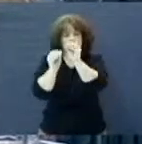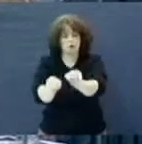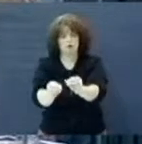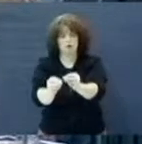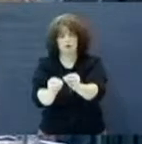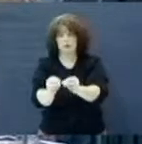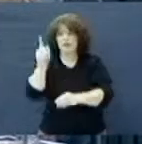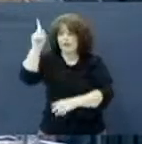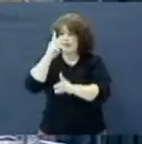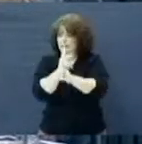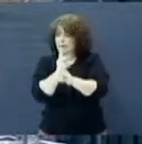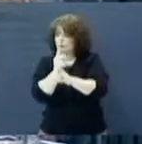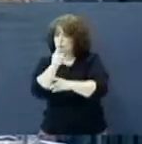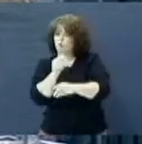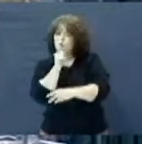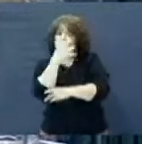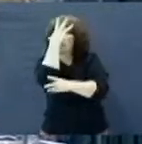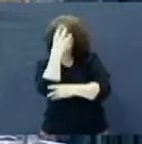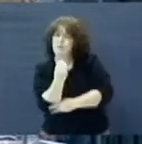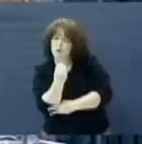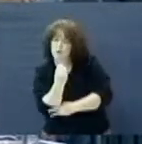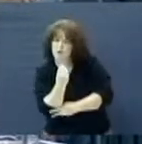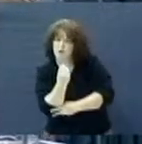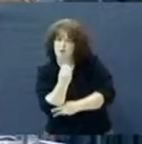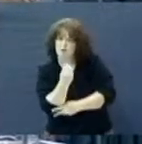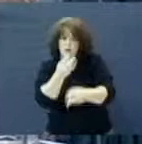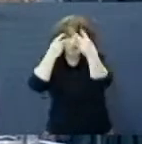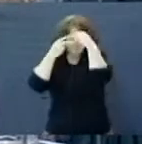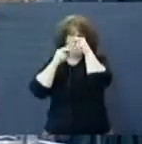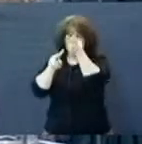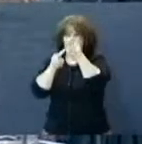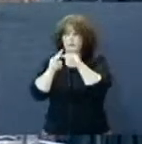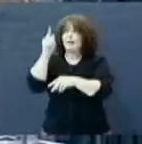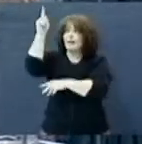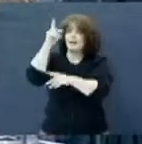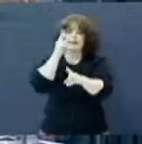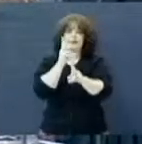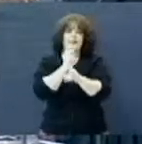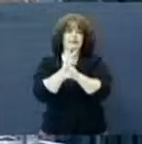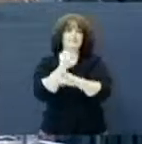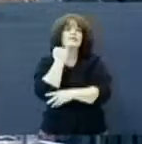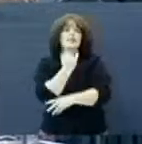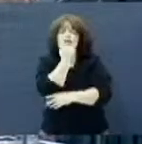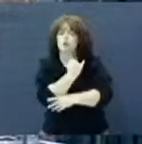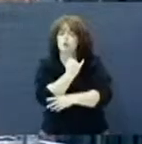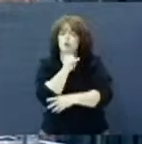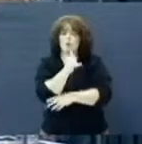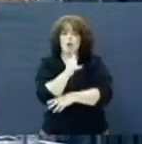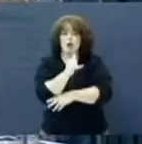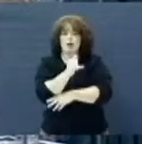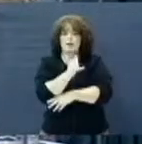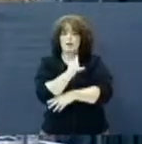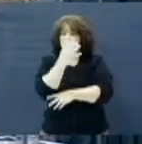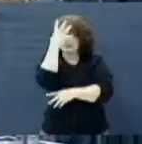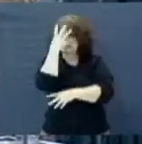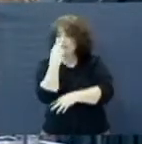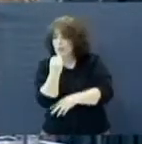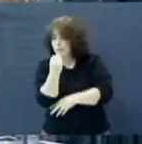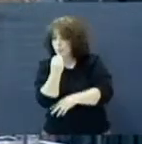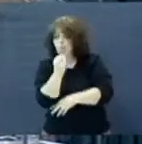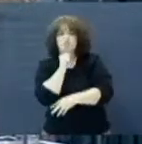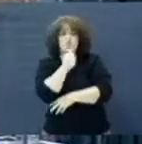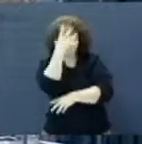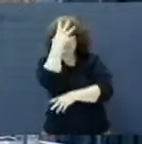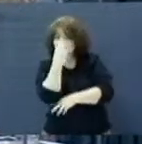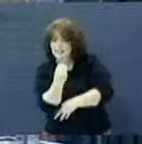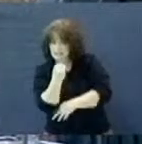not slumber. Behold, he that keepeth Israel shall neither slumber nor